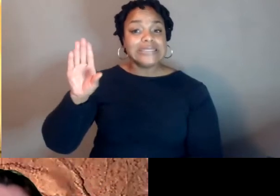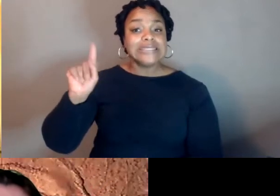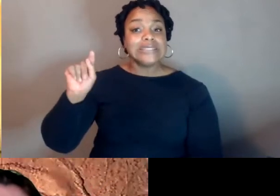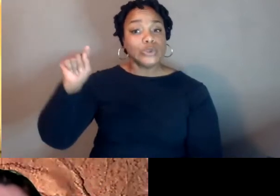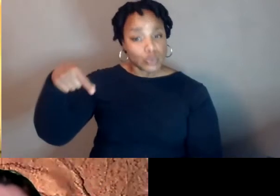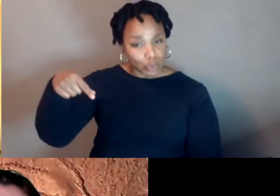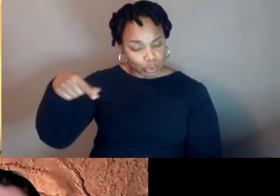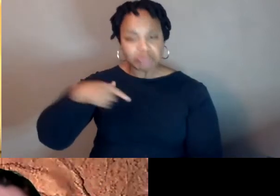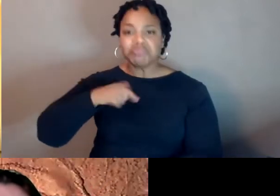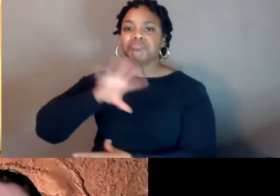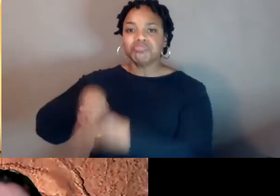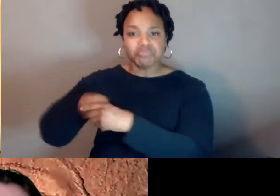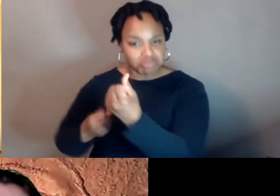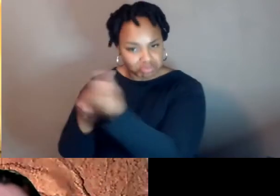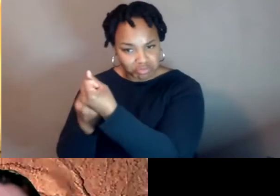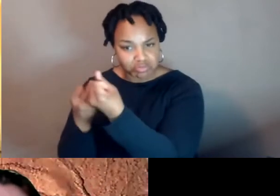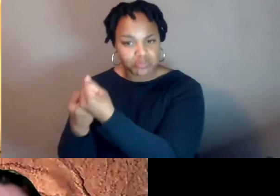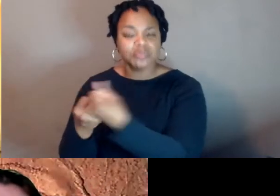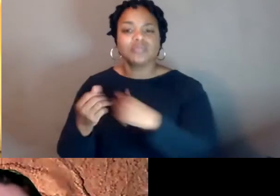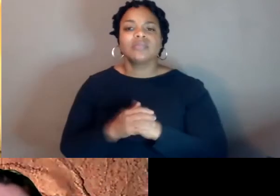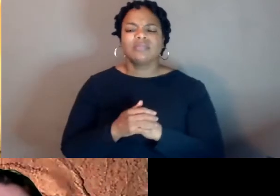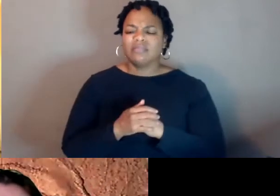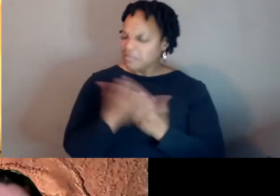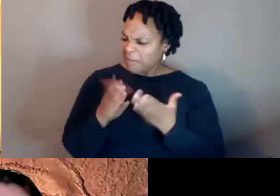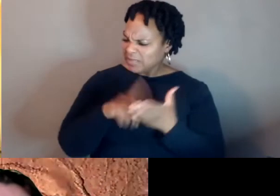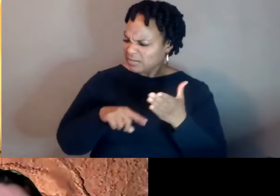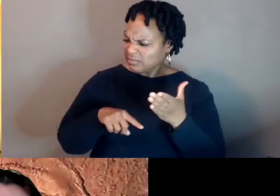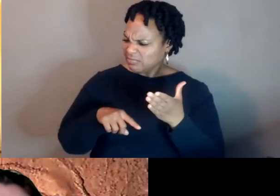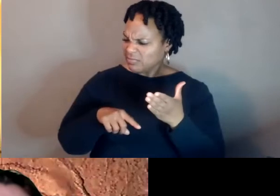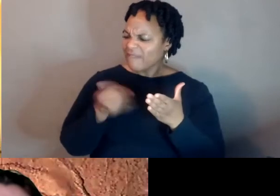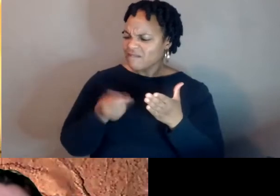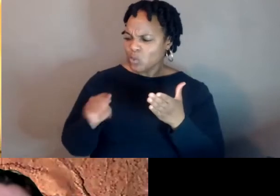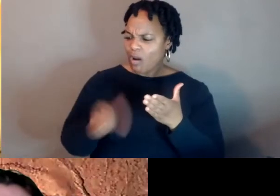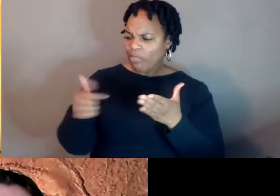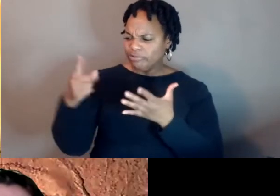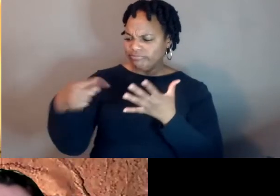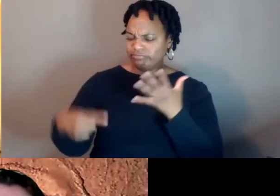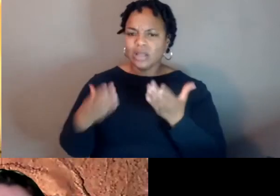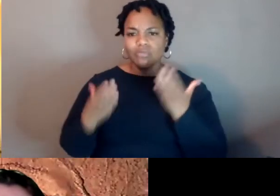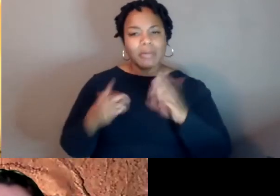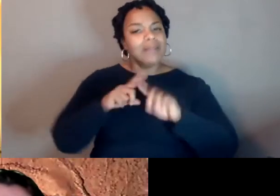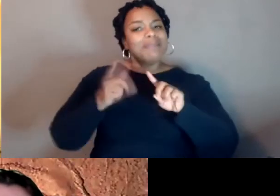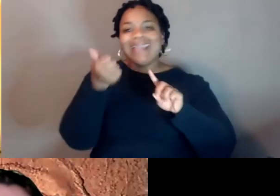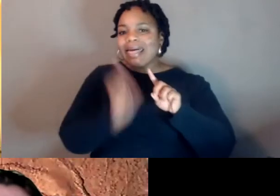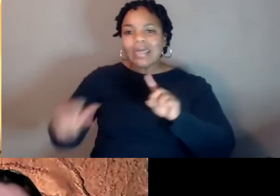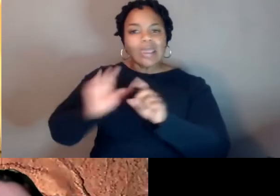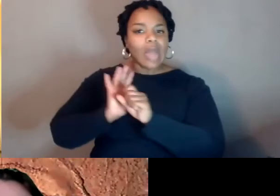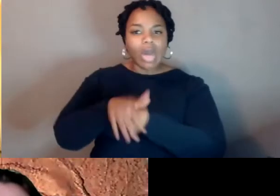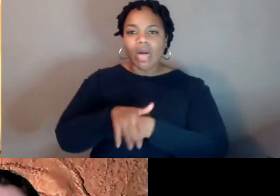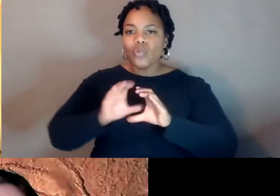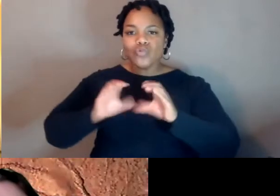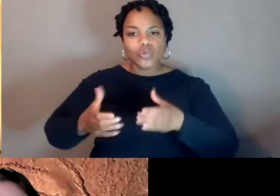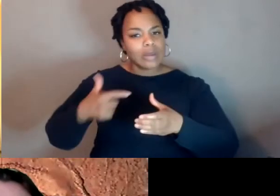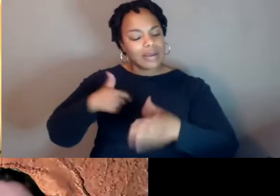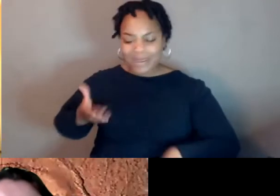And there might be some others, but any disenfranchised group, I was there